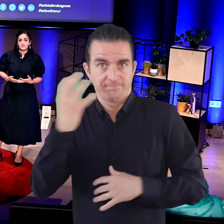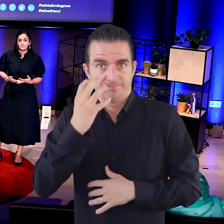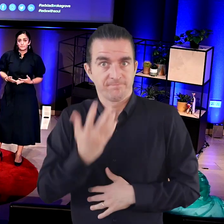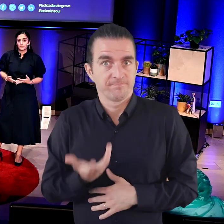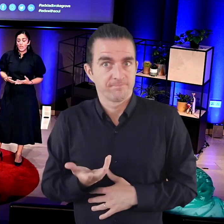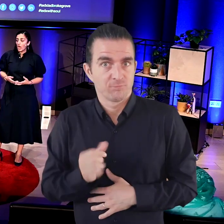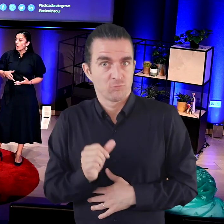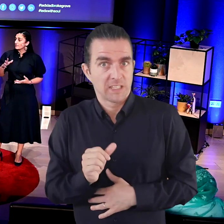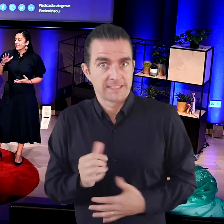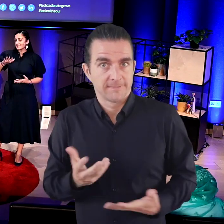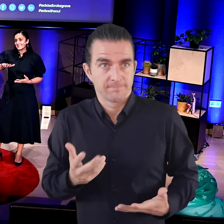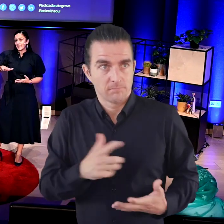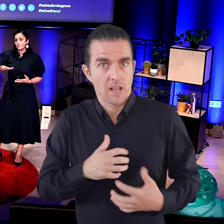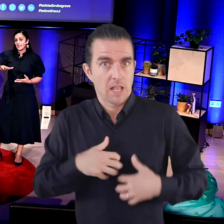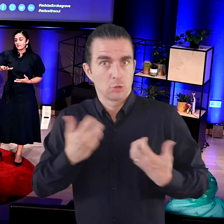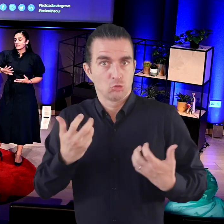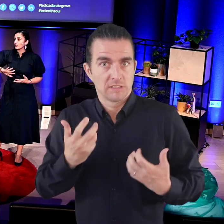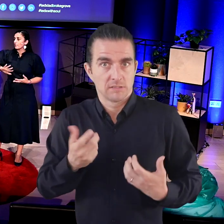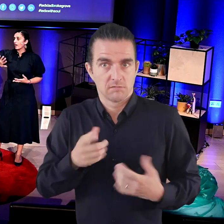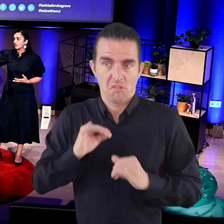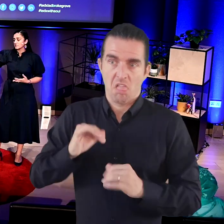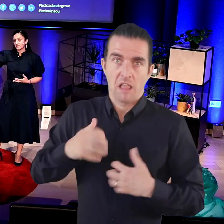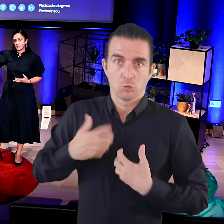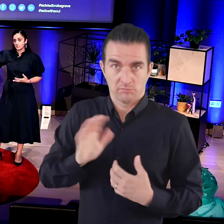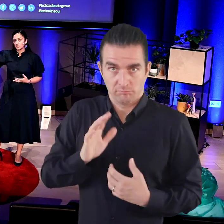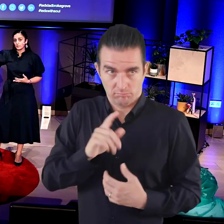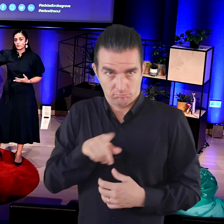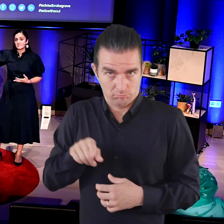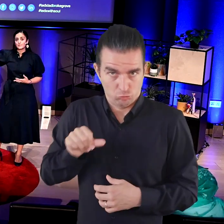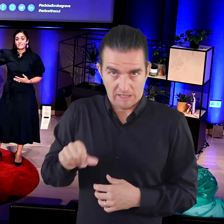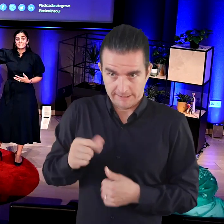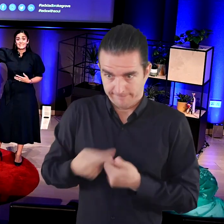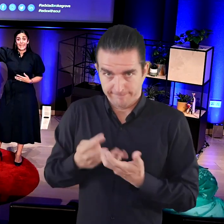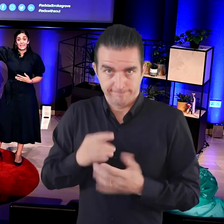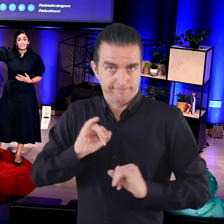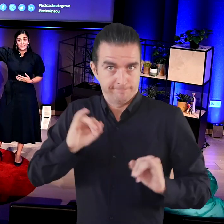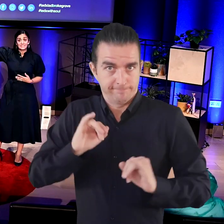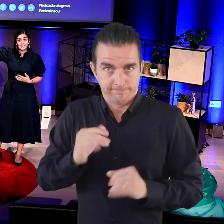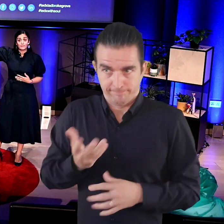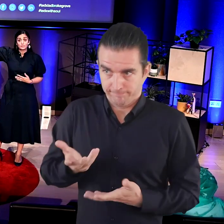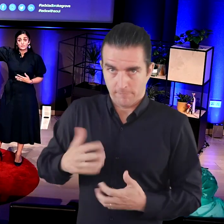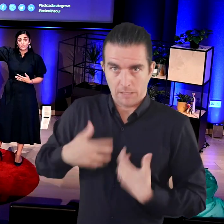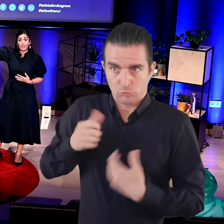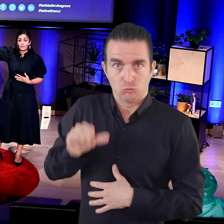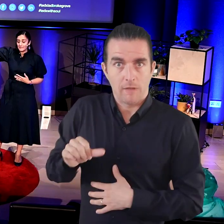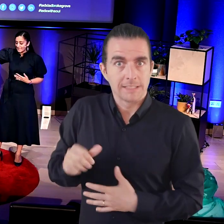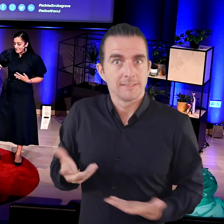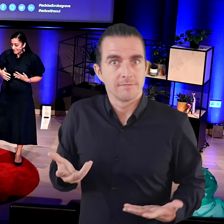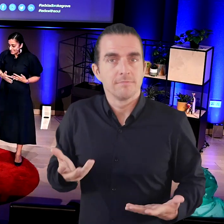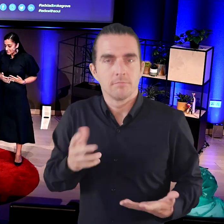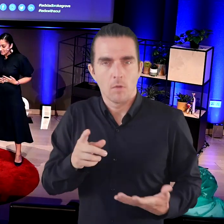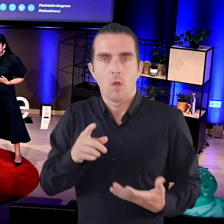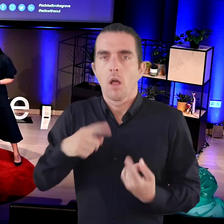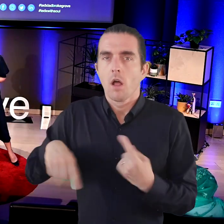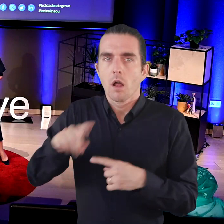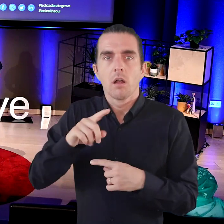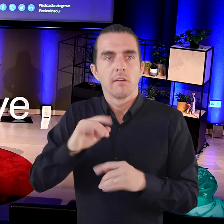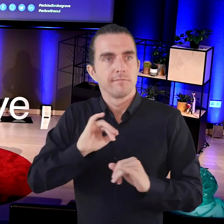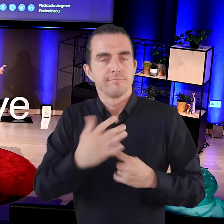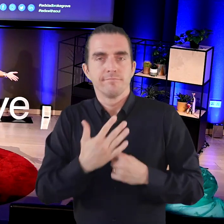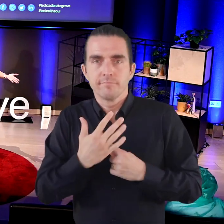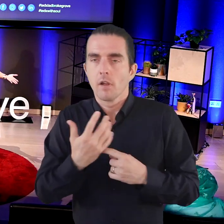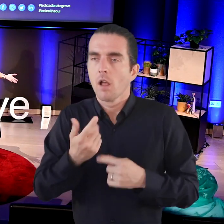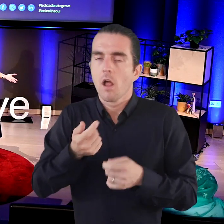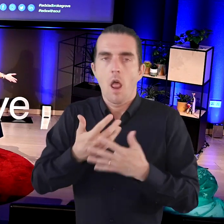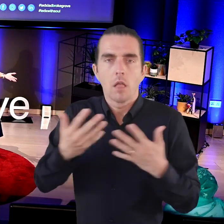this. Over that same period when parts of the country were experiencing elevated levels of crime, Kensington and Chelsea